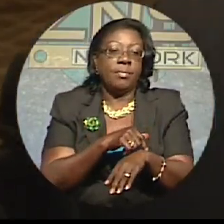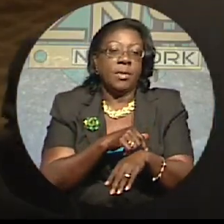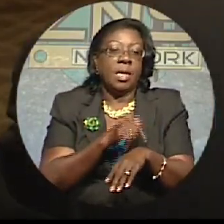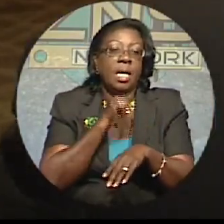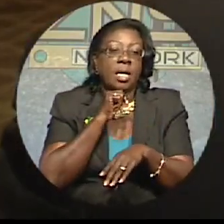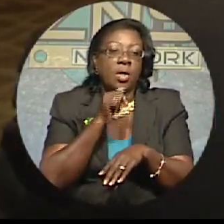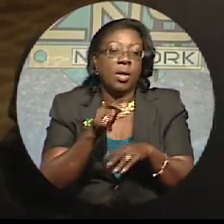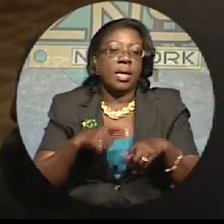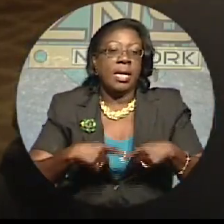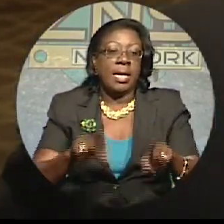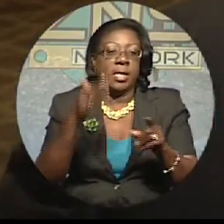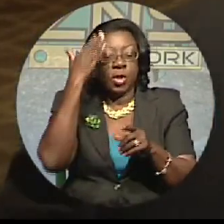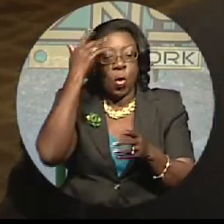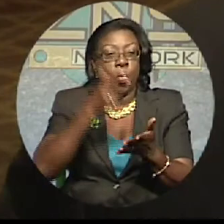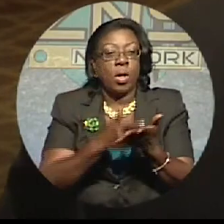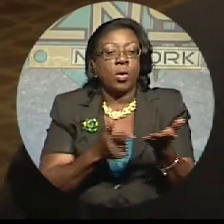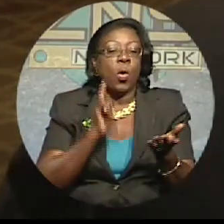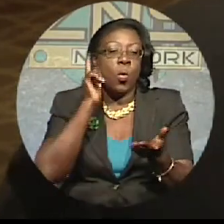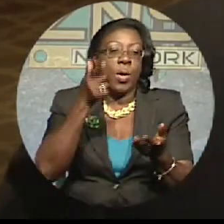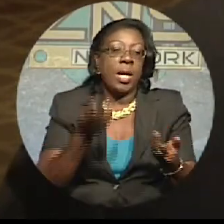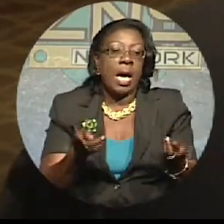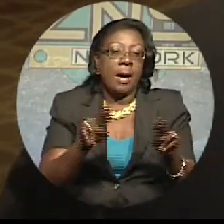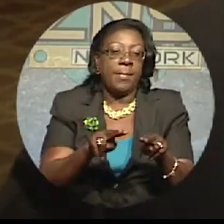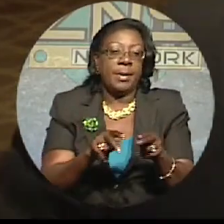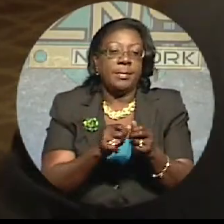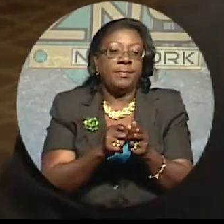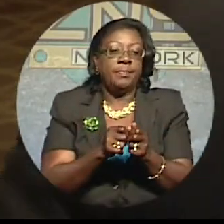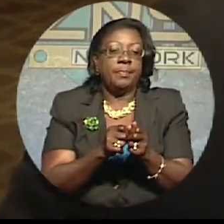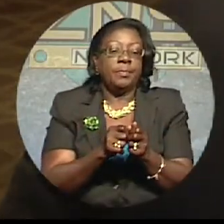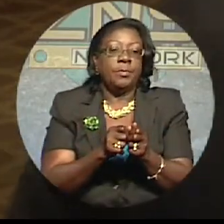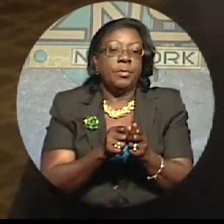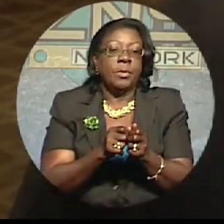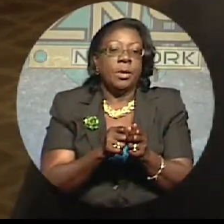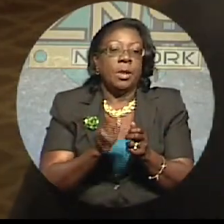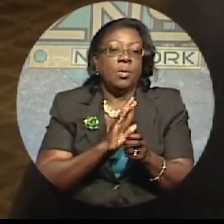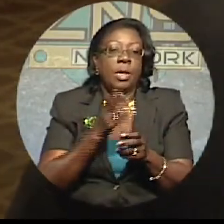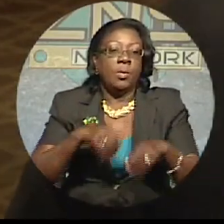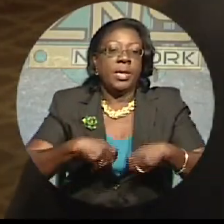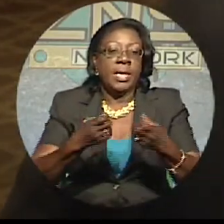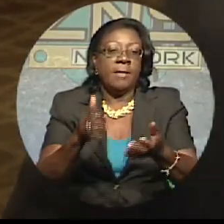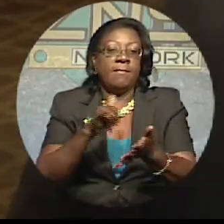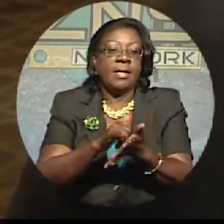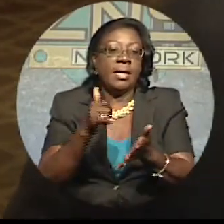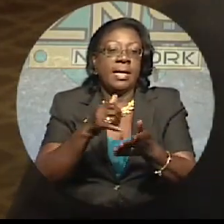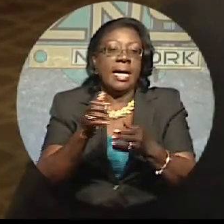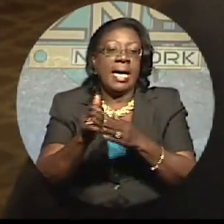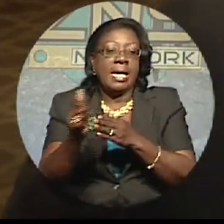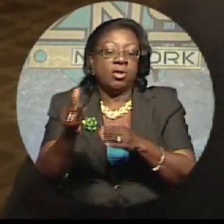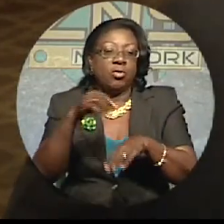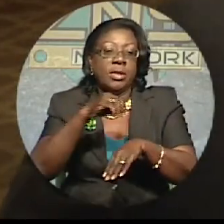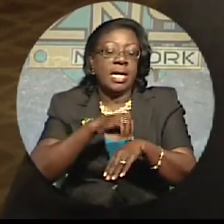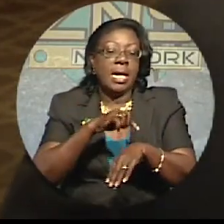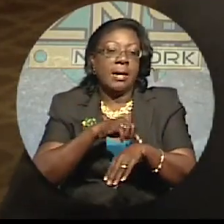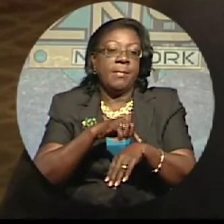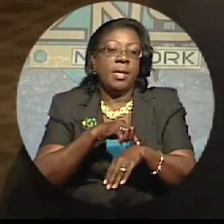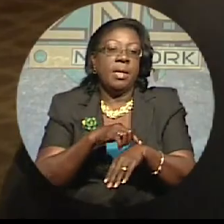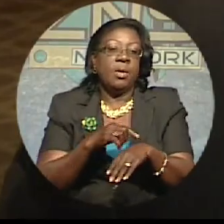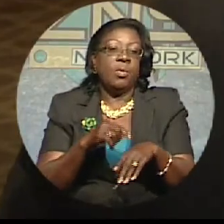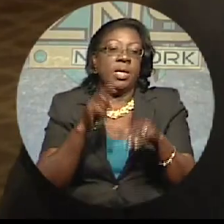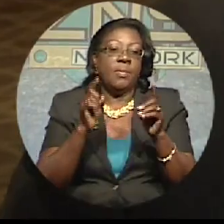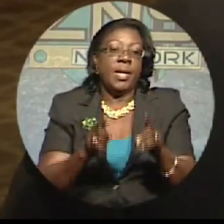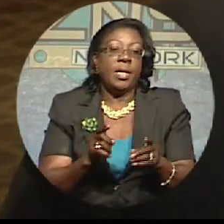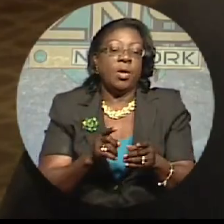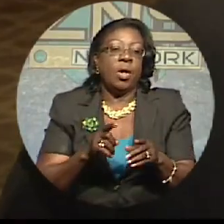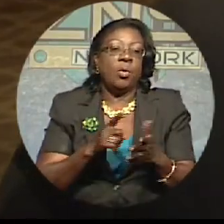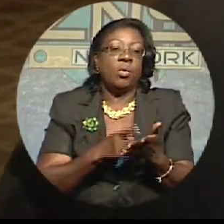not let us know what's going to happen at the end of that extension. Whether we grant that extension will depend on that kind of options